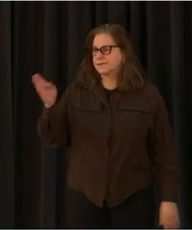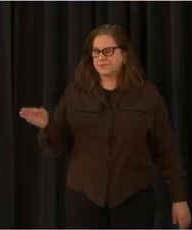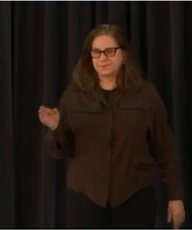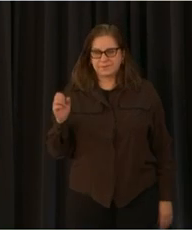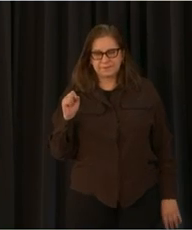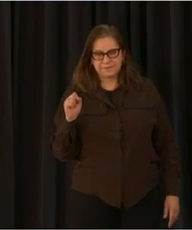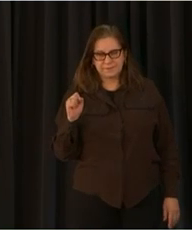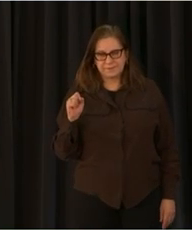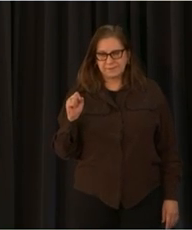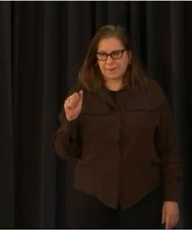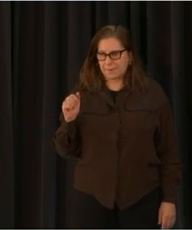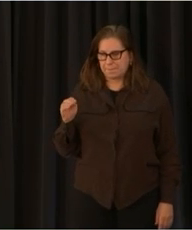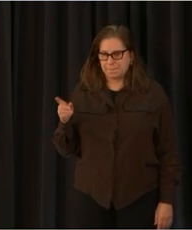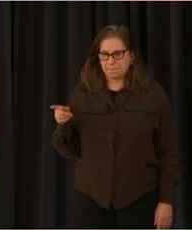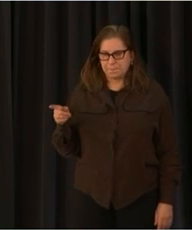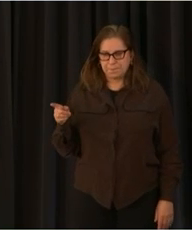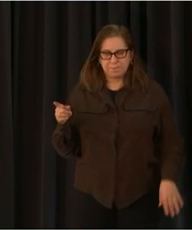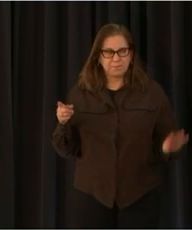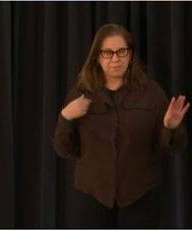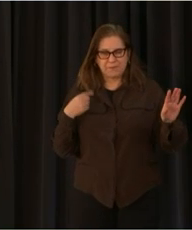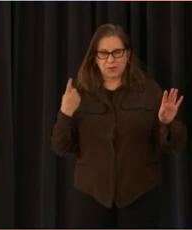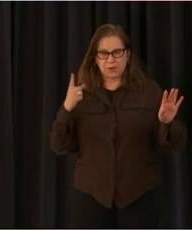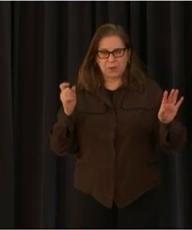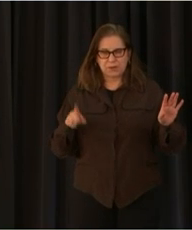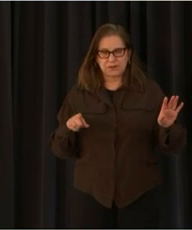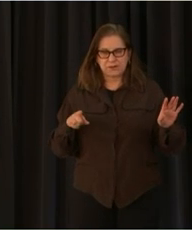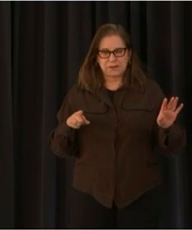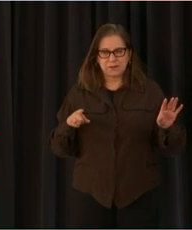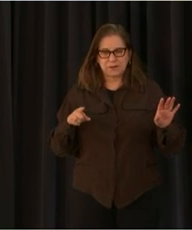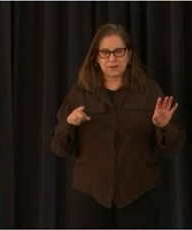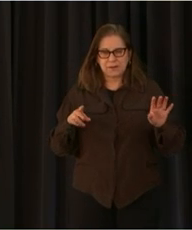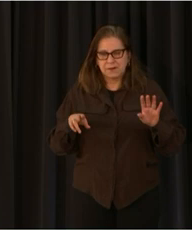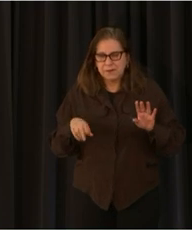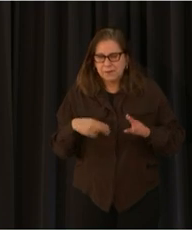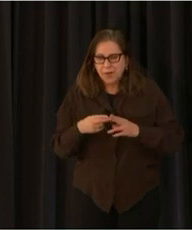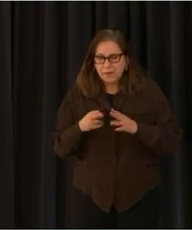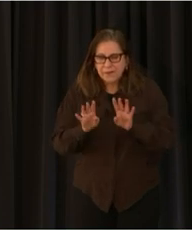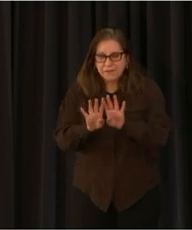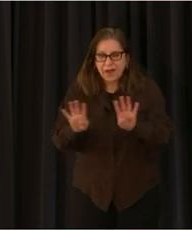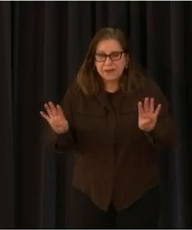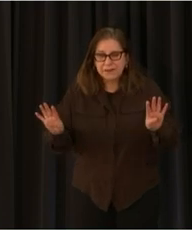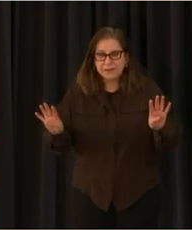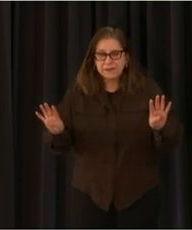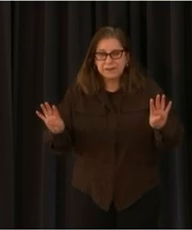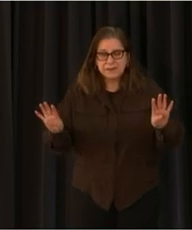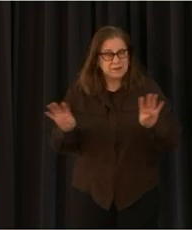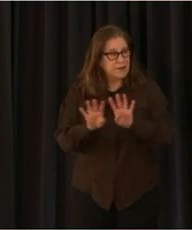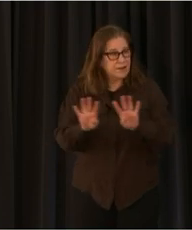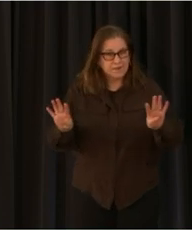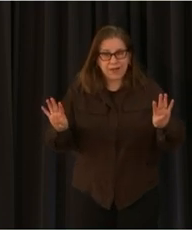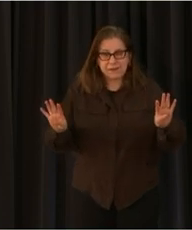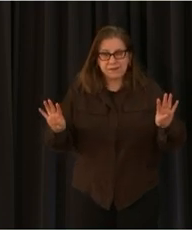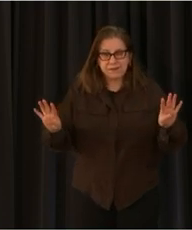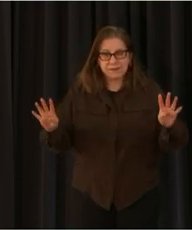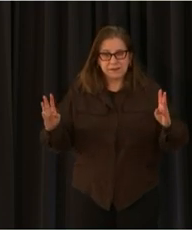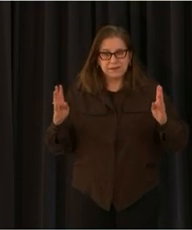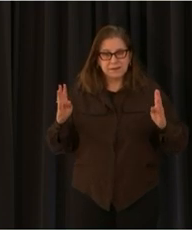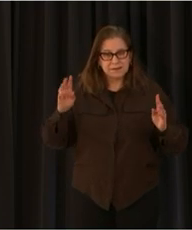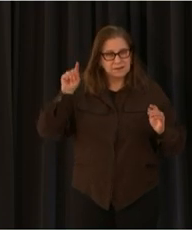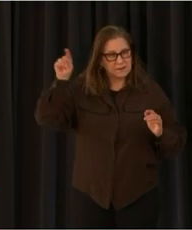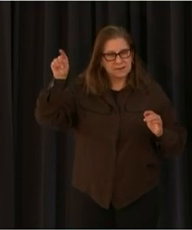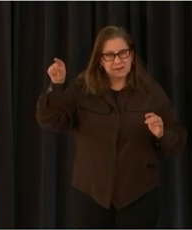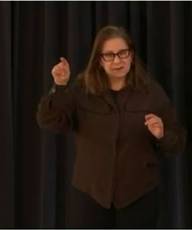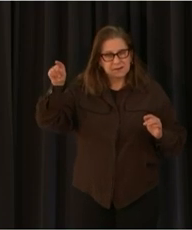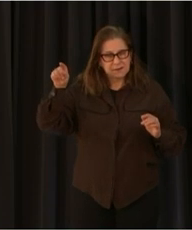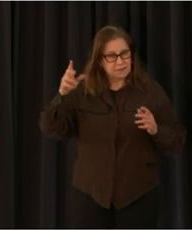One quick question. Yes. The fence, Mayor, we haven't, are you hearing anything about the fence, when it might come down? What are